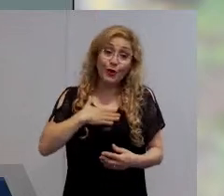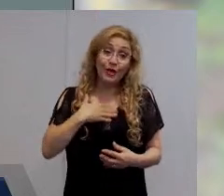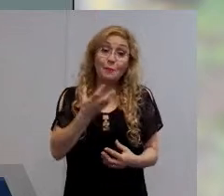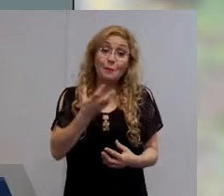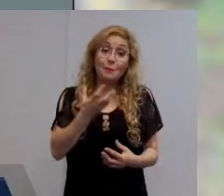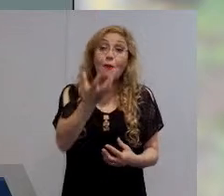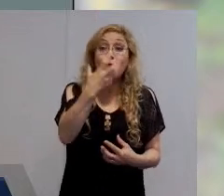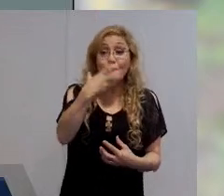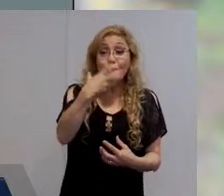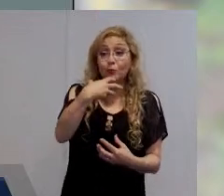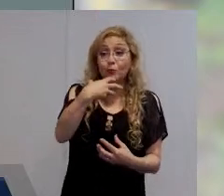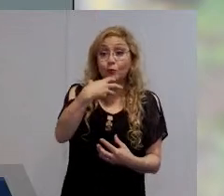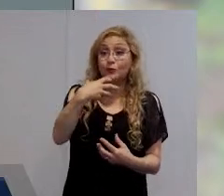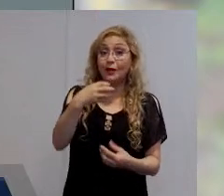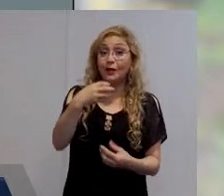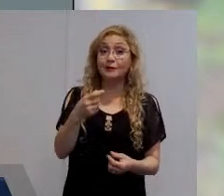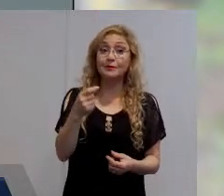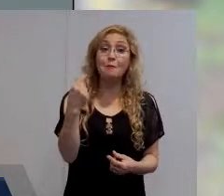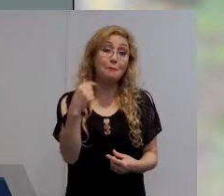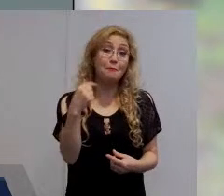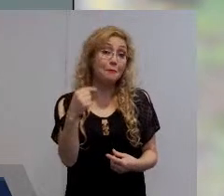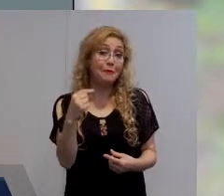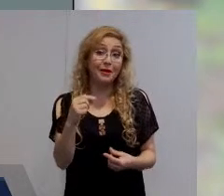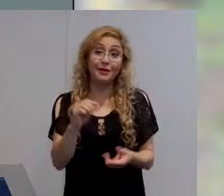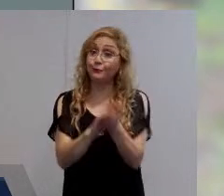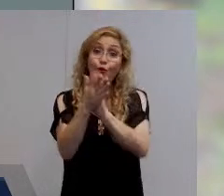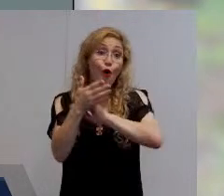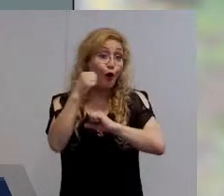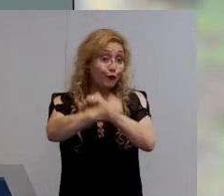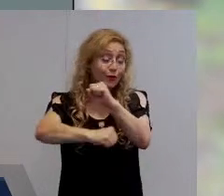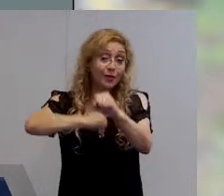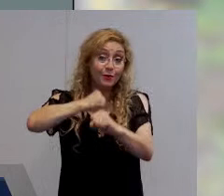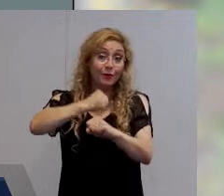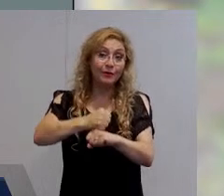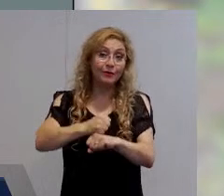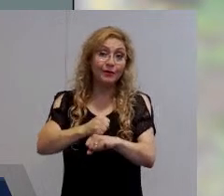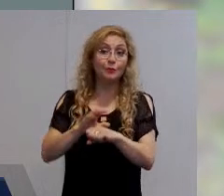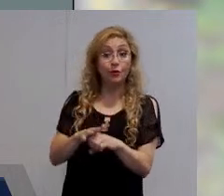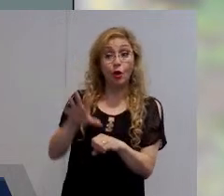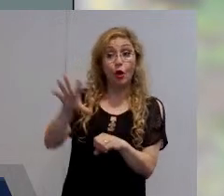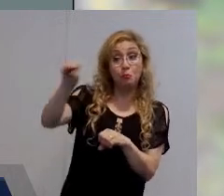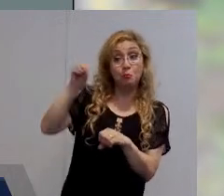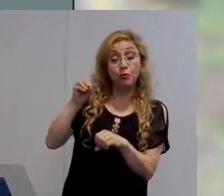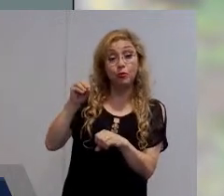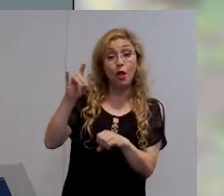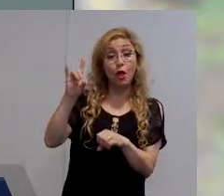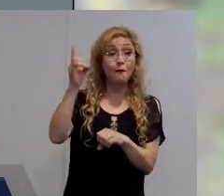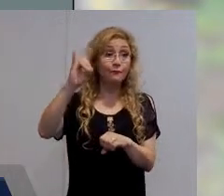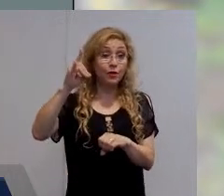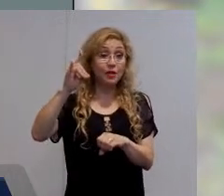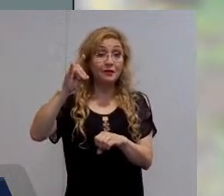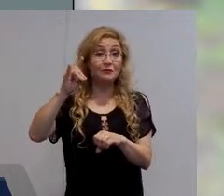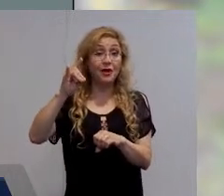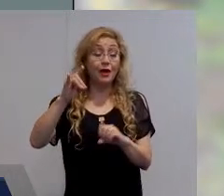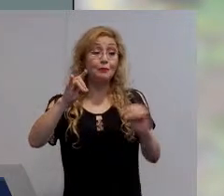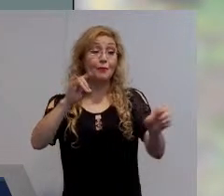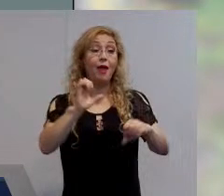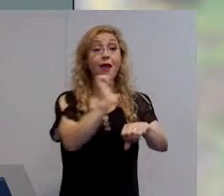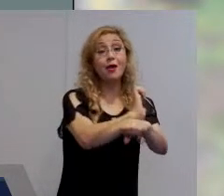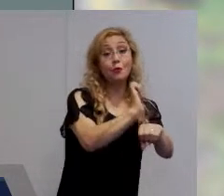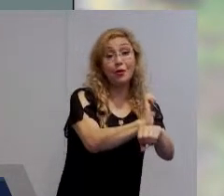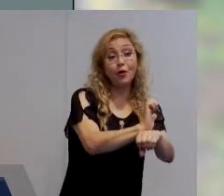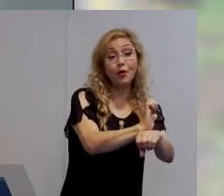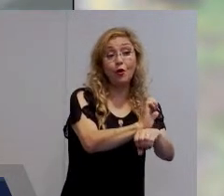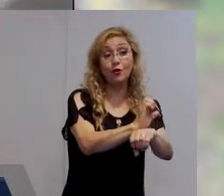important for wheat, and we need fruit, but if it were not for the mangoes from Bolivia and